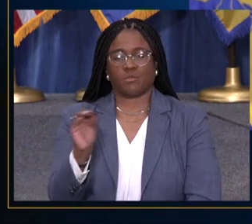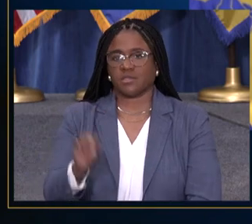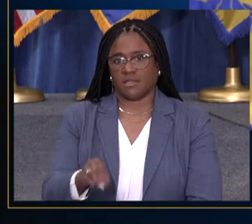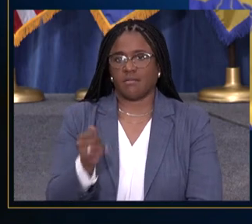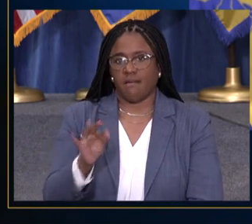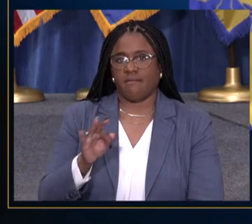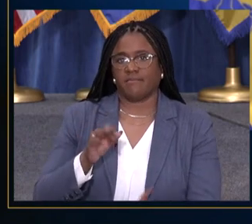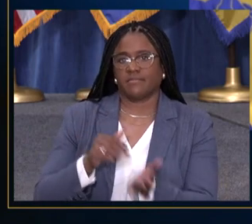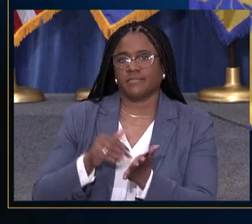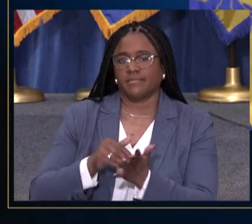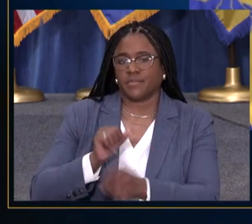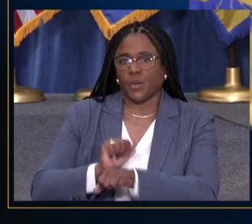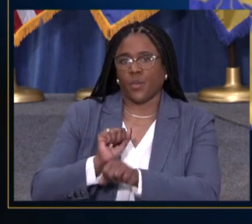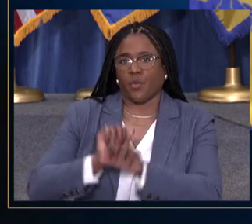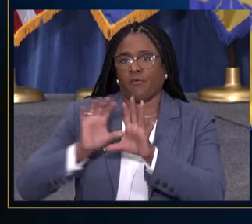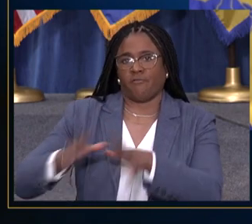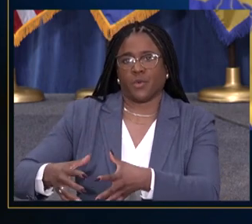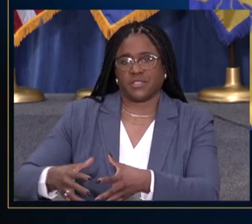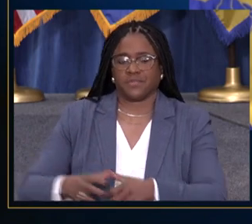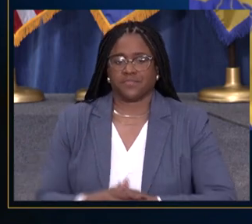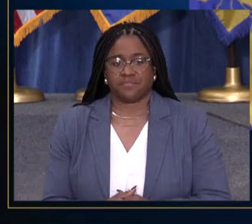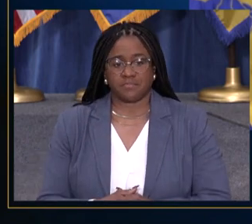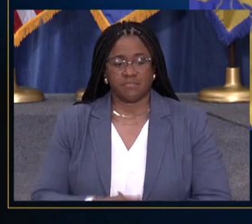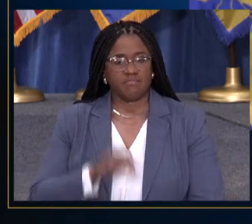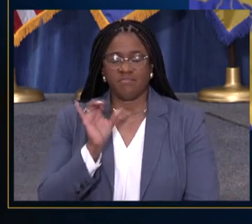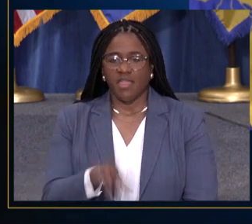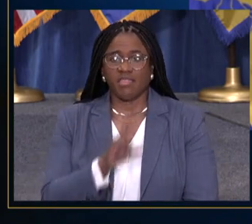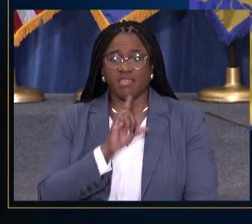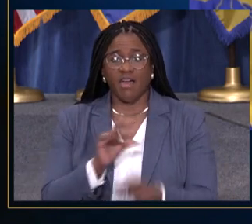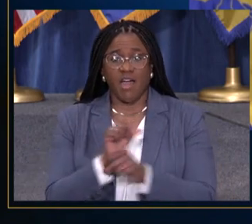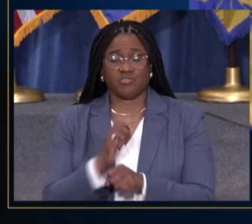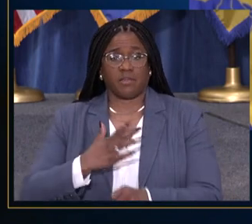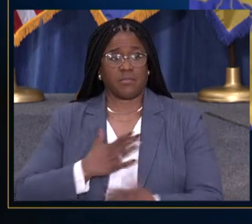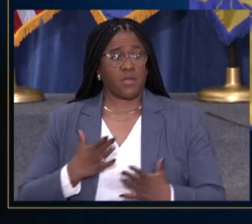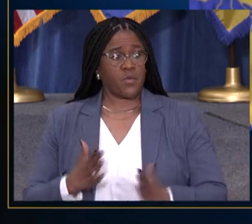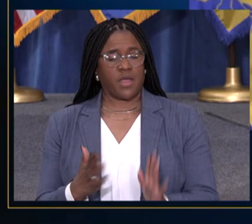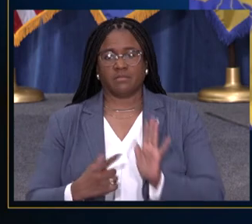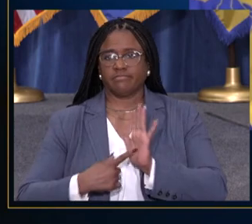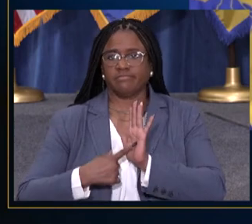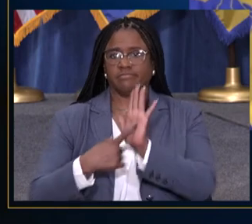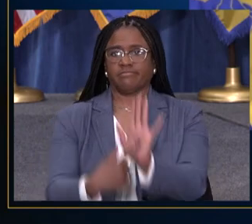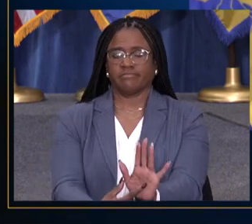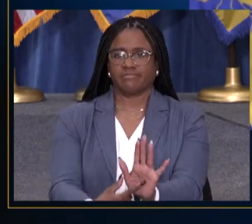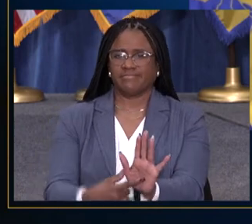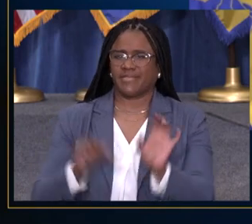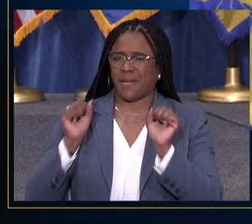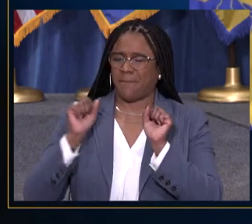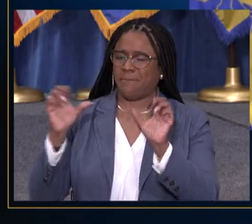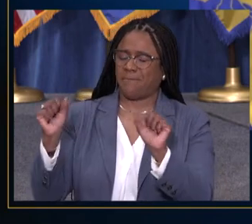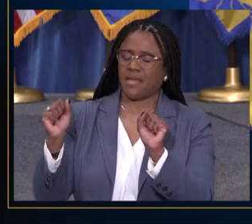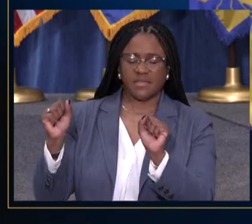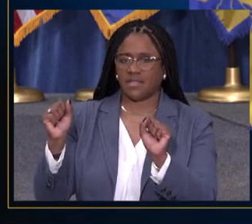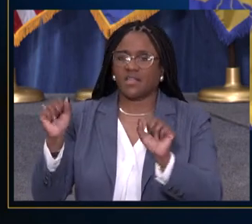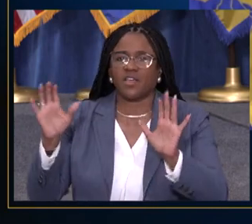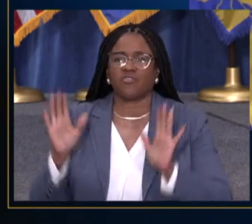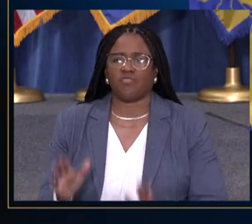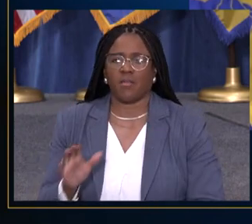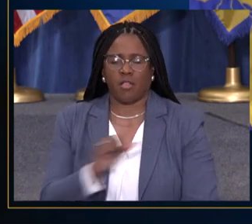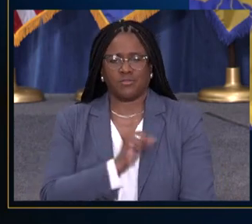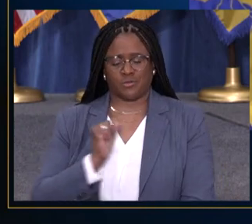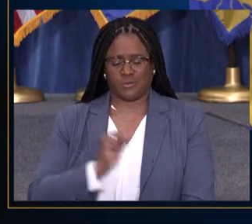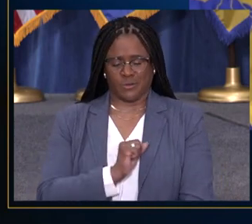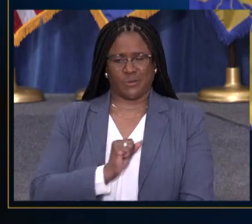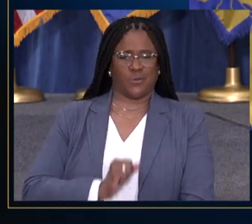of the physician workforce. This was actually my way of highlighting these amazing and incredible